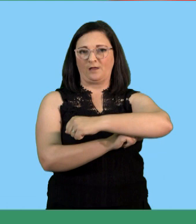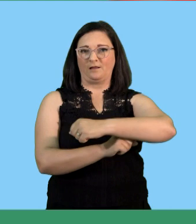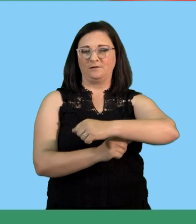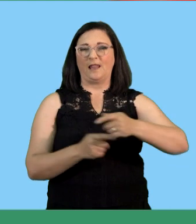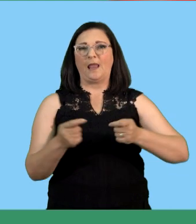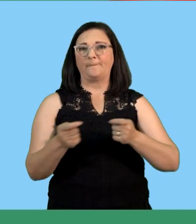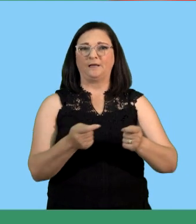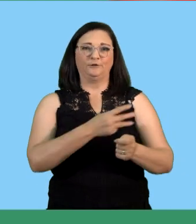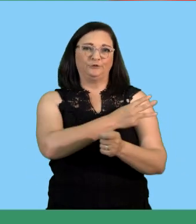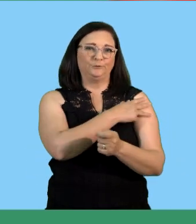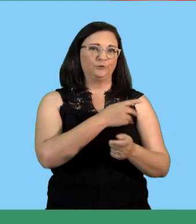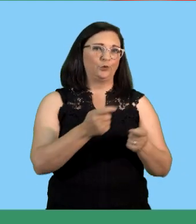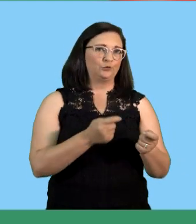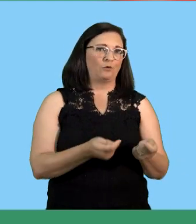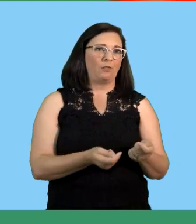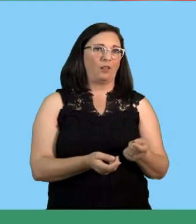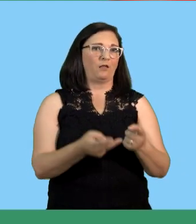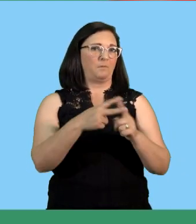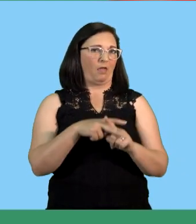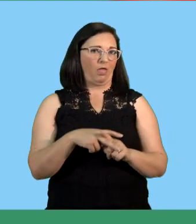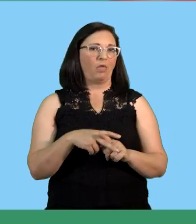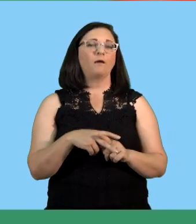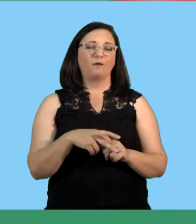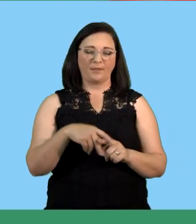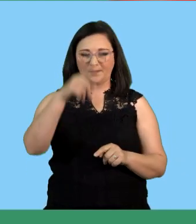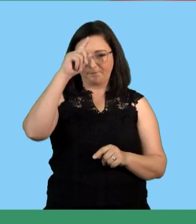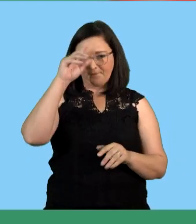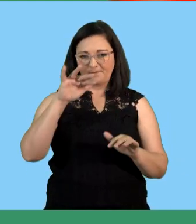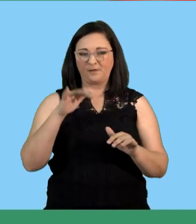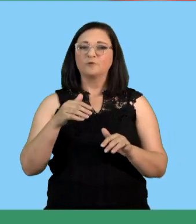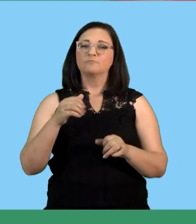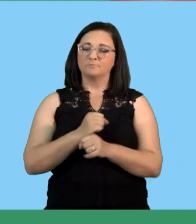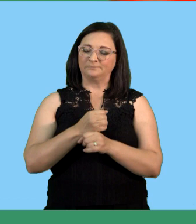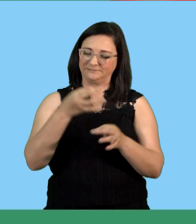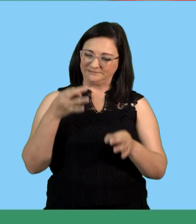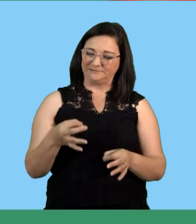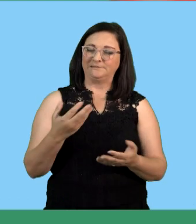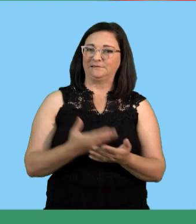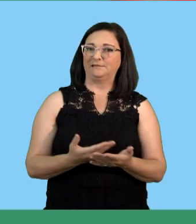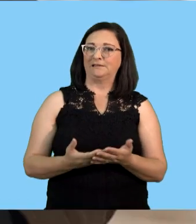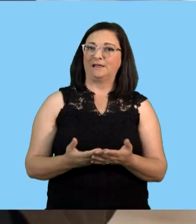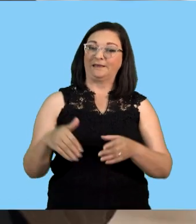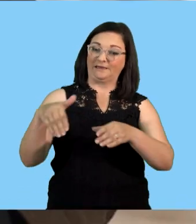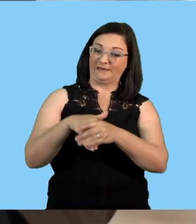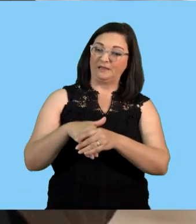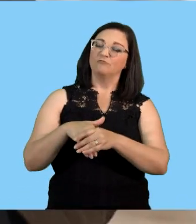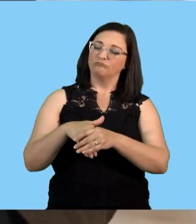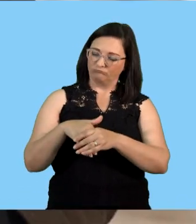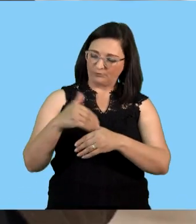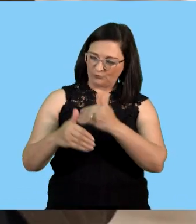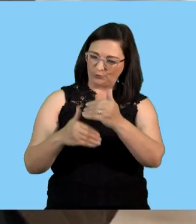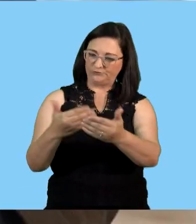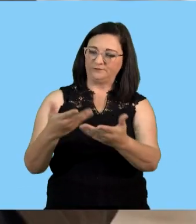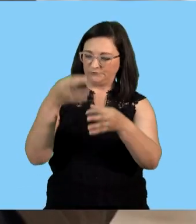management control by making the black people be able to make decisions, including them in